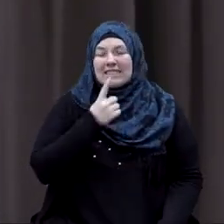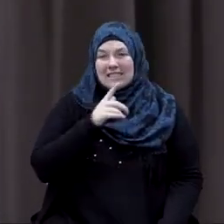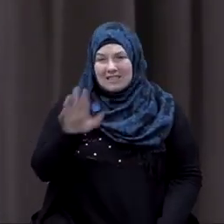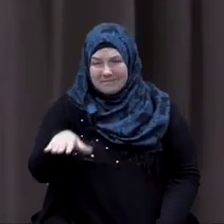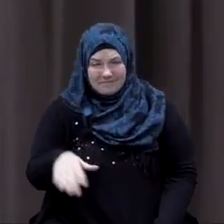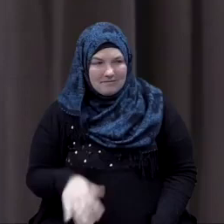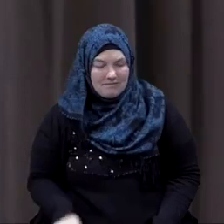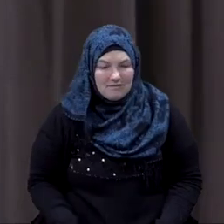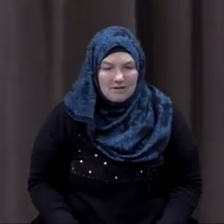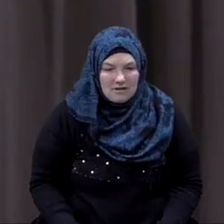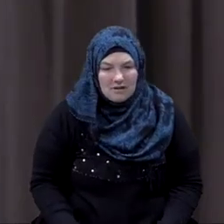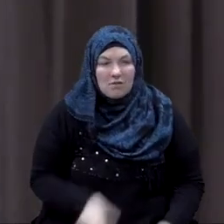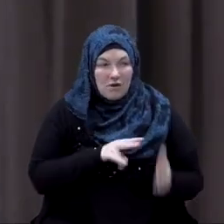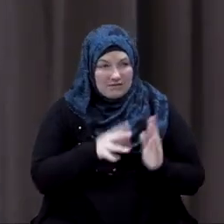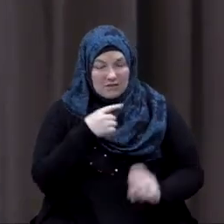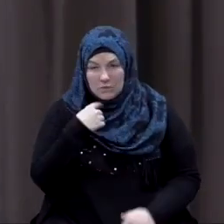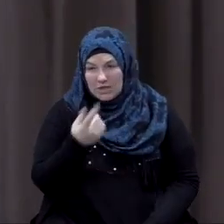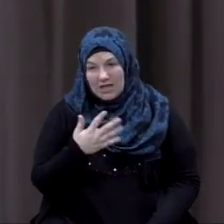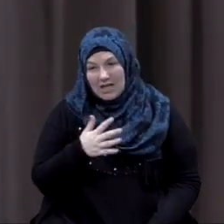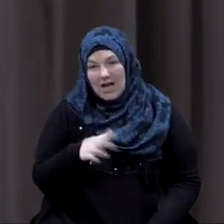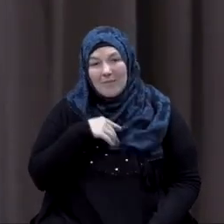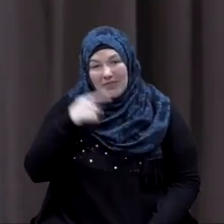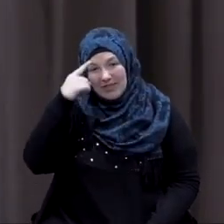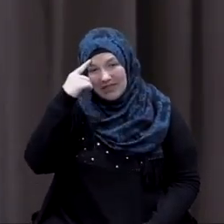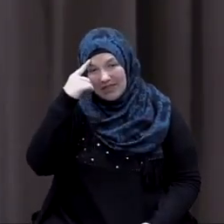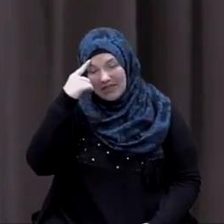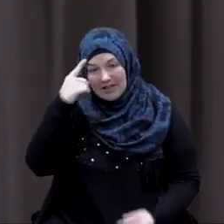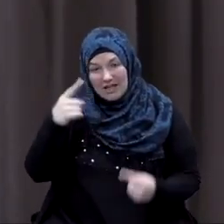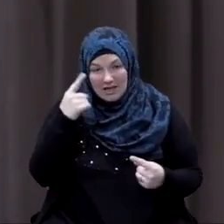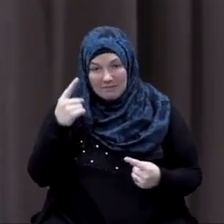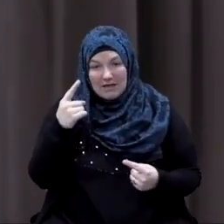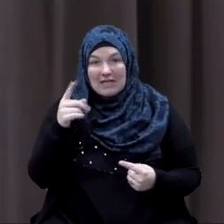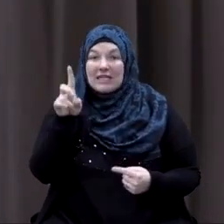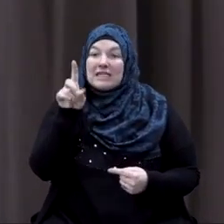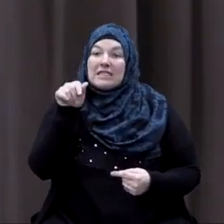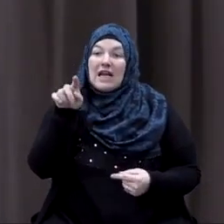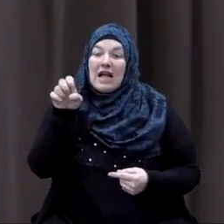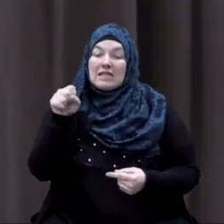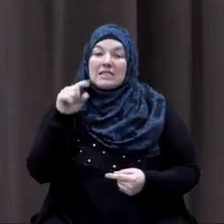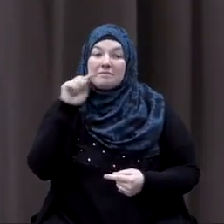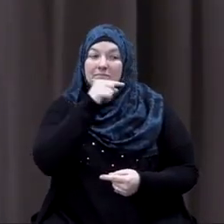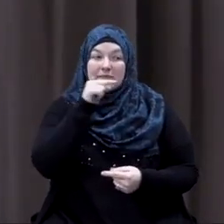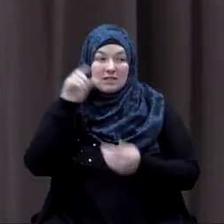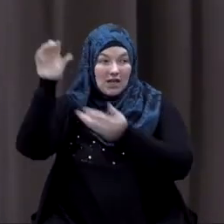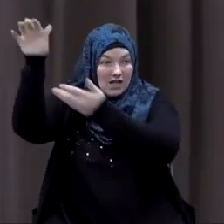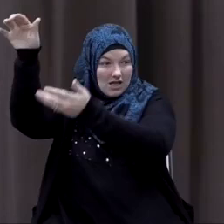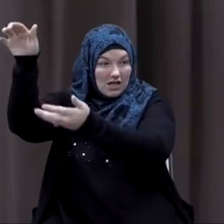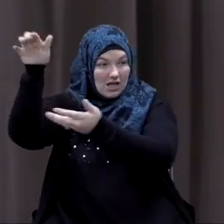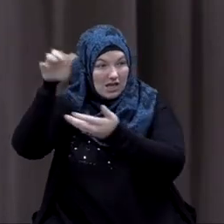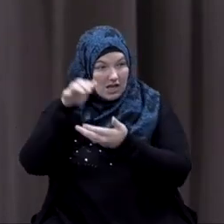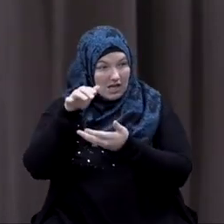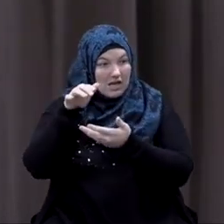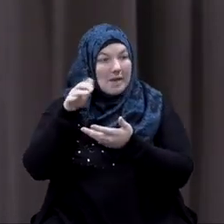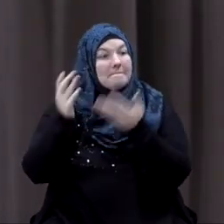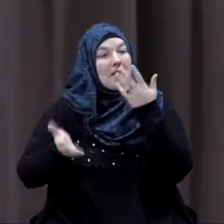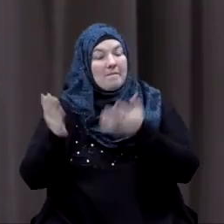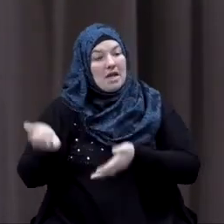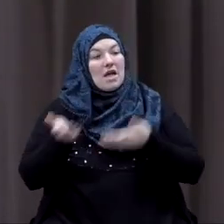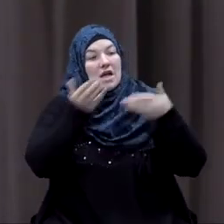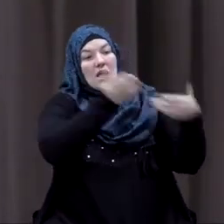am thinking to give them part of the dates of Medina. Maybe this will save some